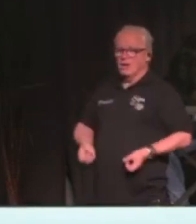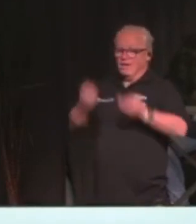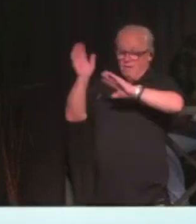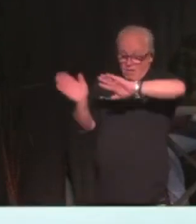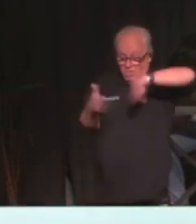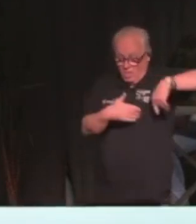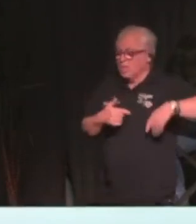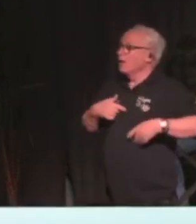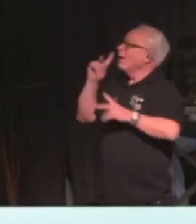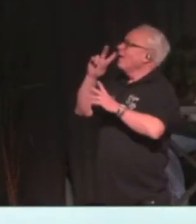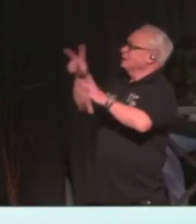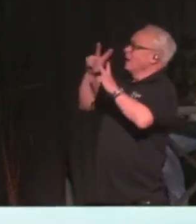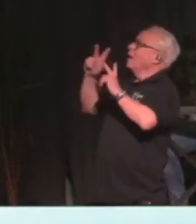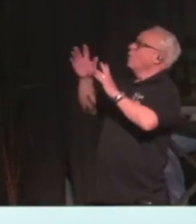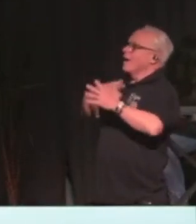that happened.